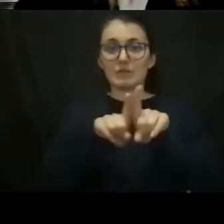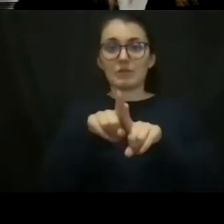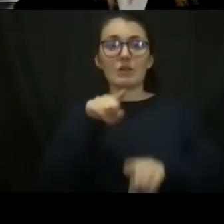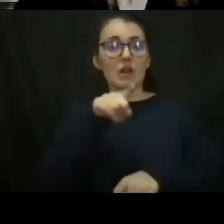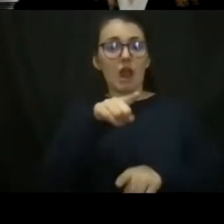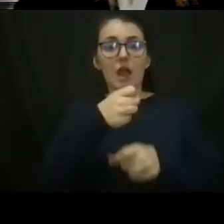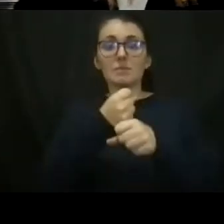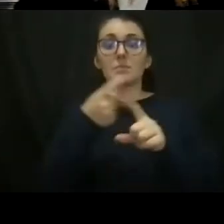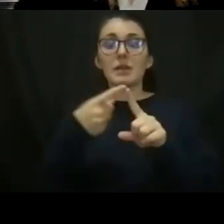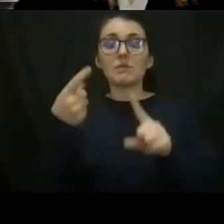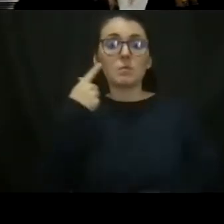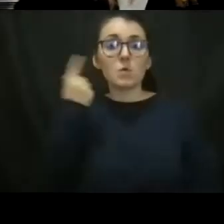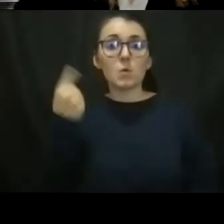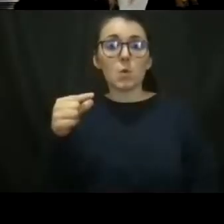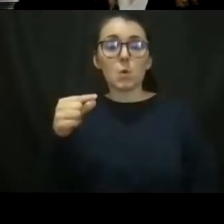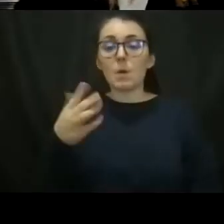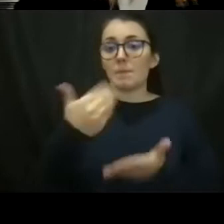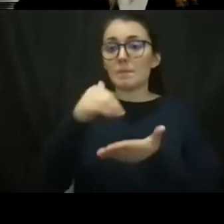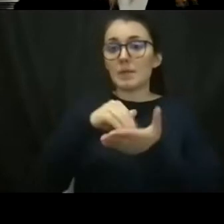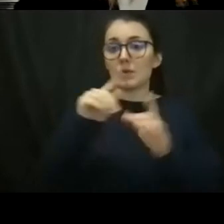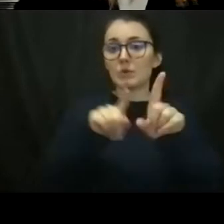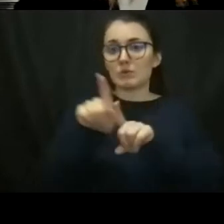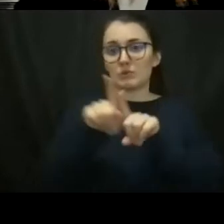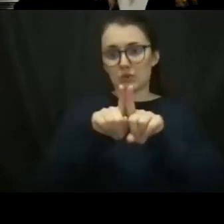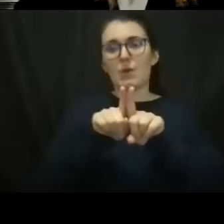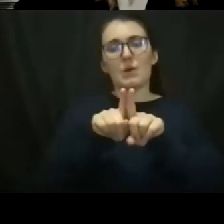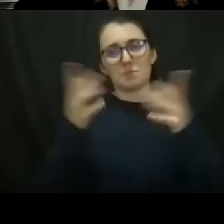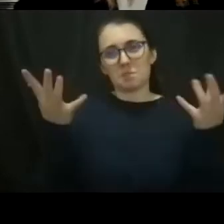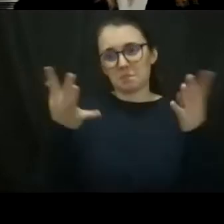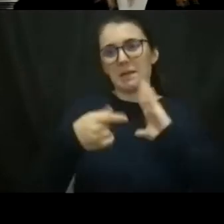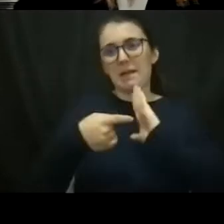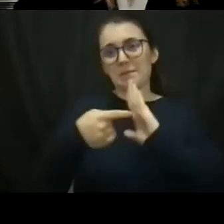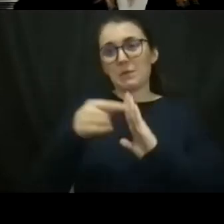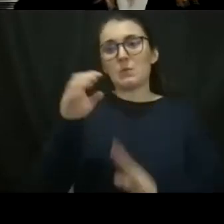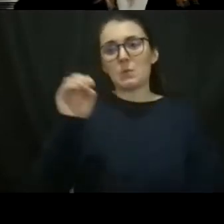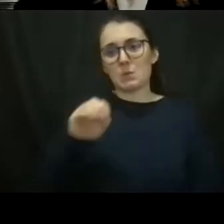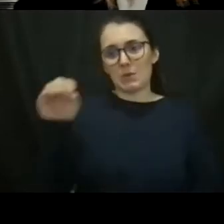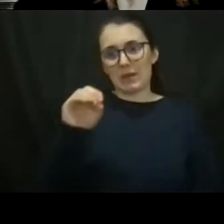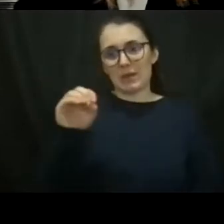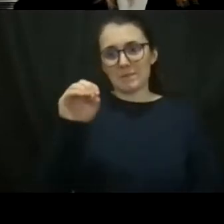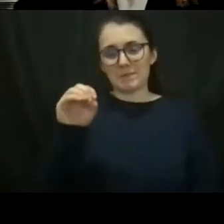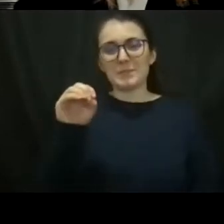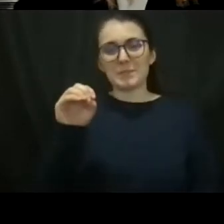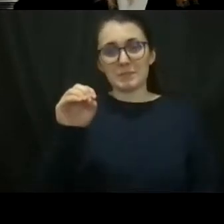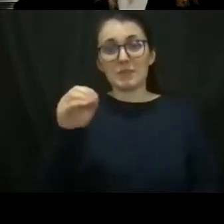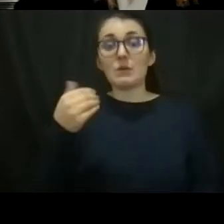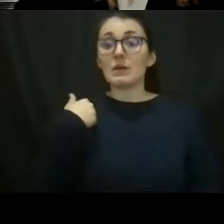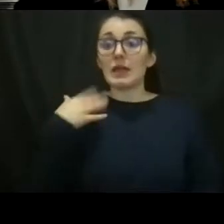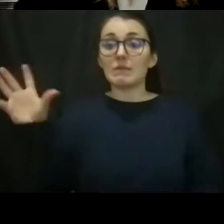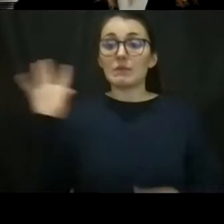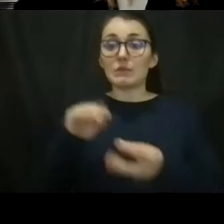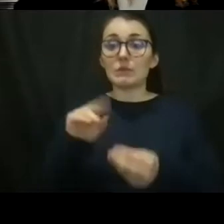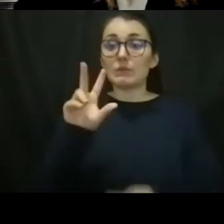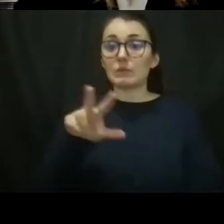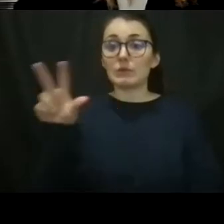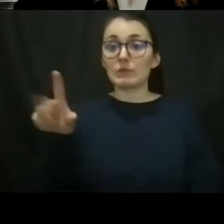gold. And that middle star in the middle, we like to say is Oregon, right? So we have 33 stars on our